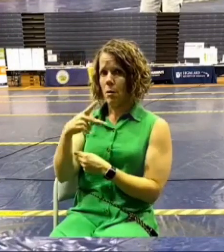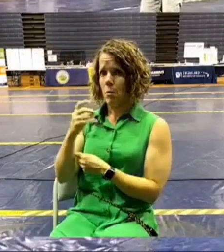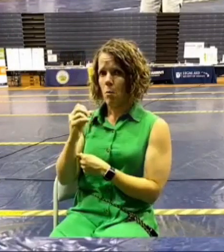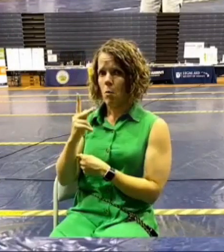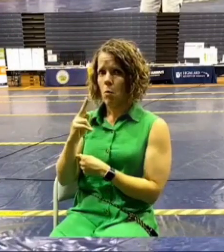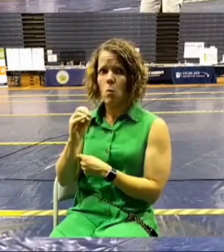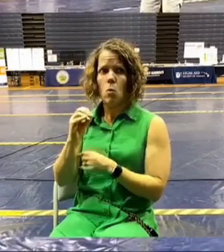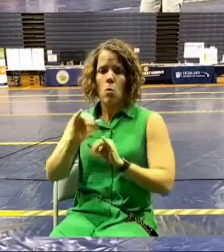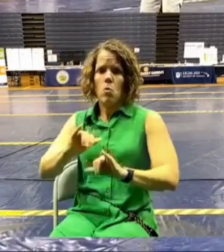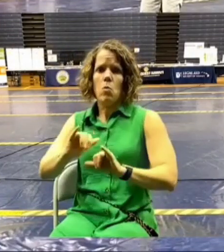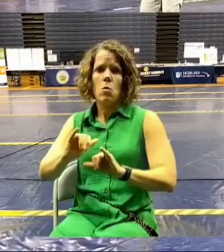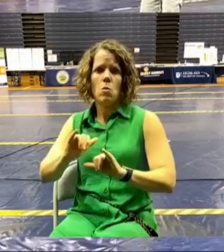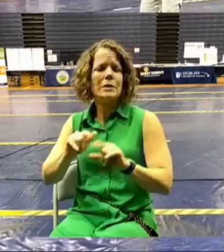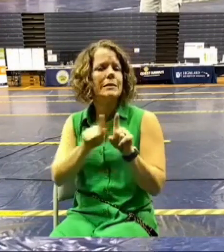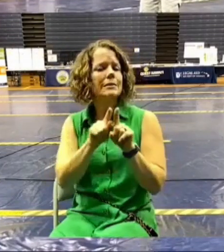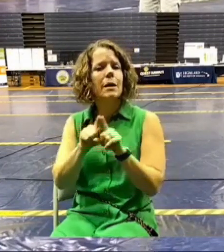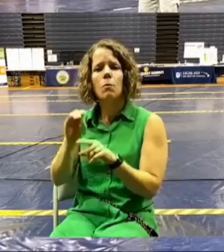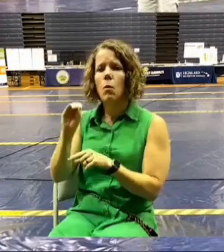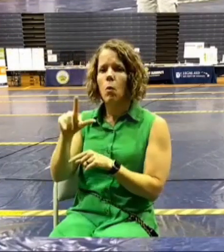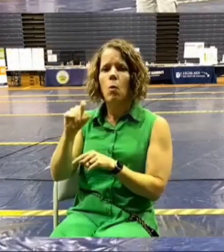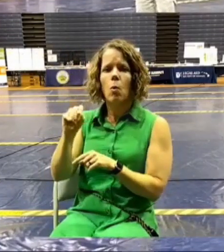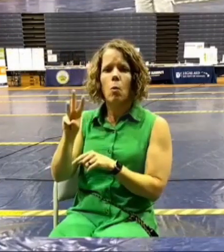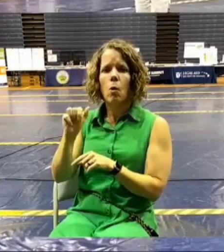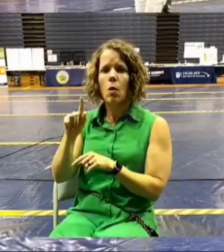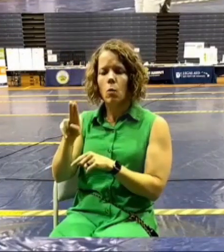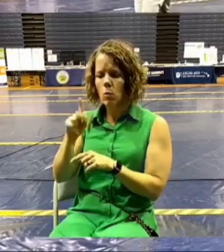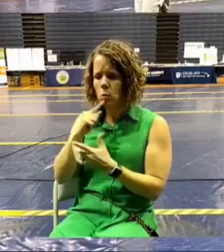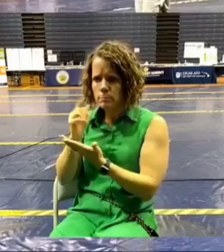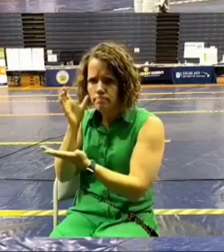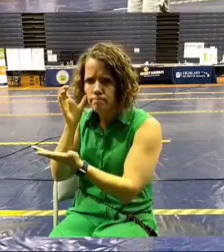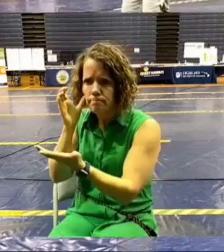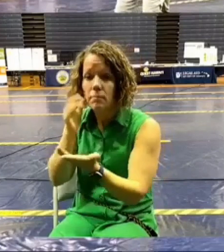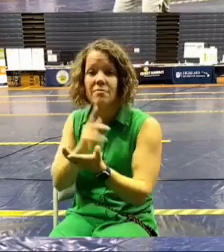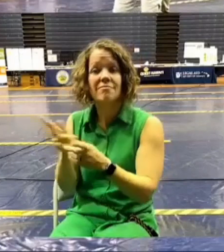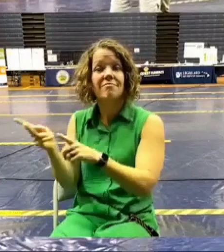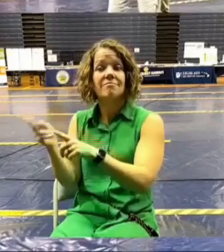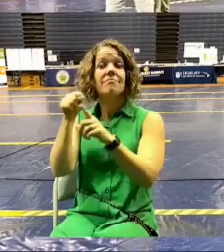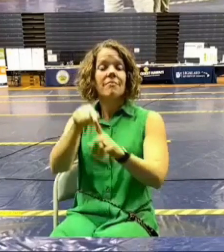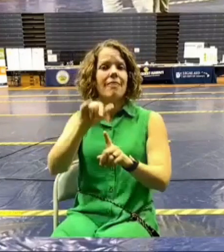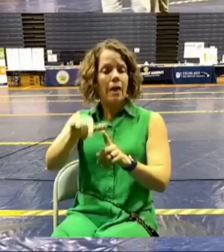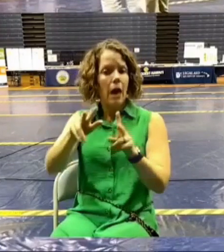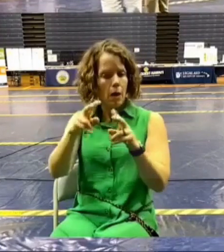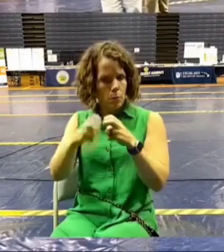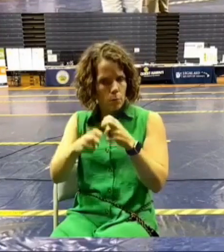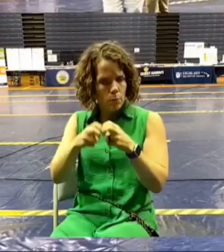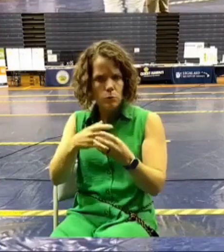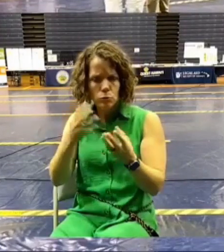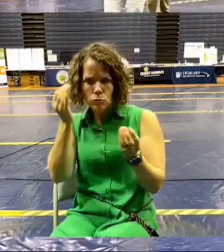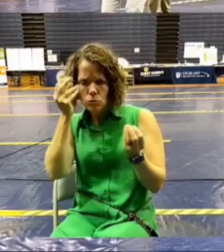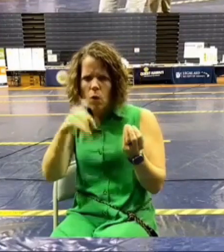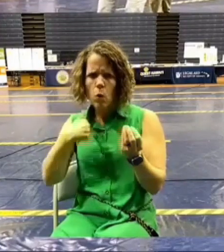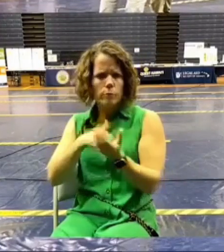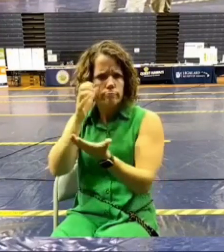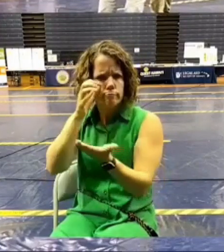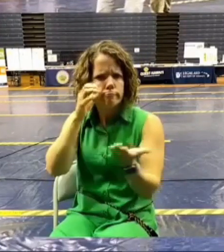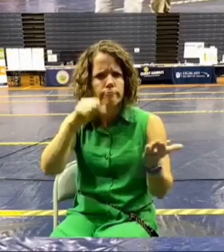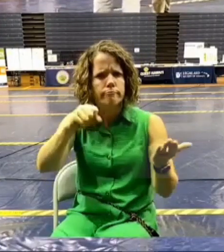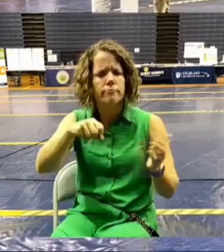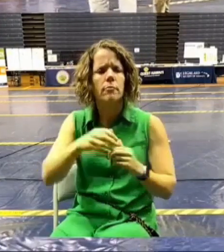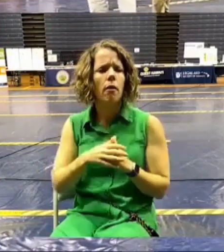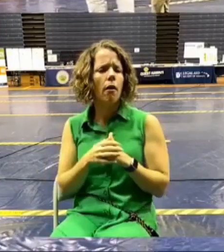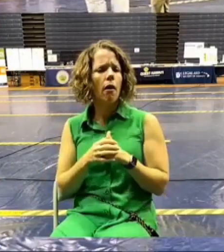just want you to know again, just like we listened about Oluwalu, people are listening to that issue. But there's no strings attached here. The county's